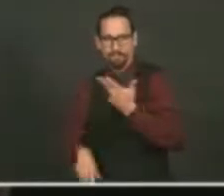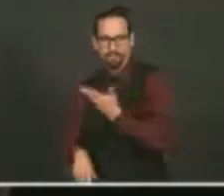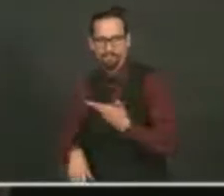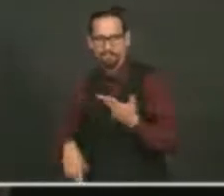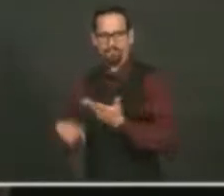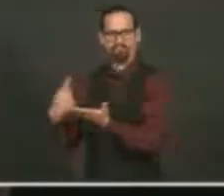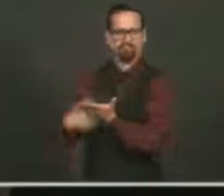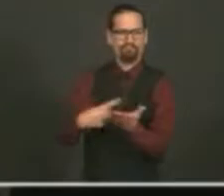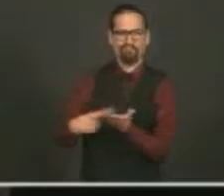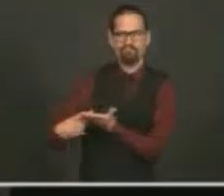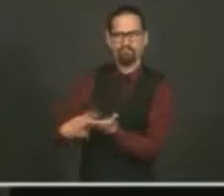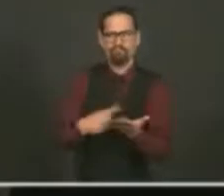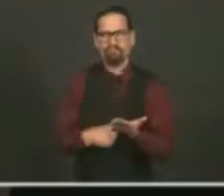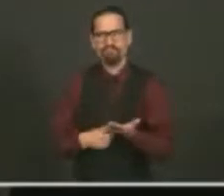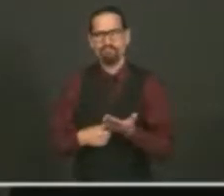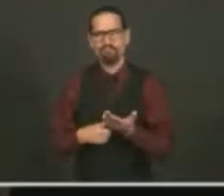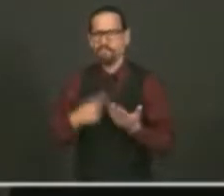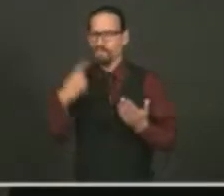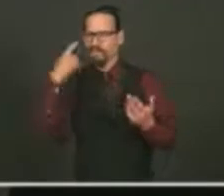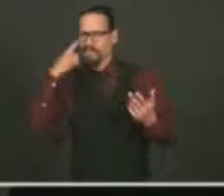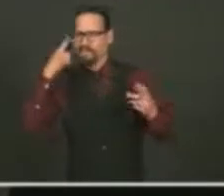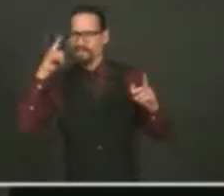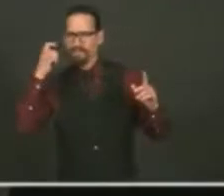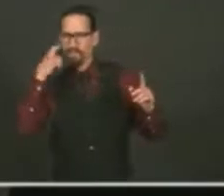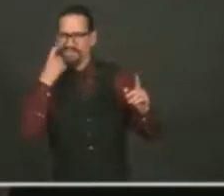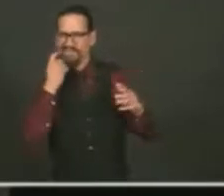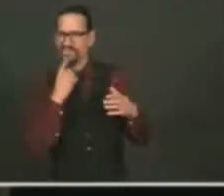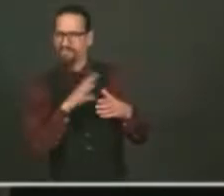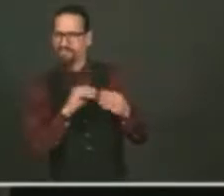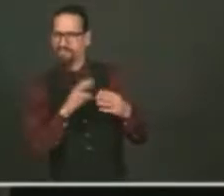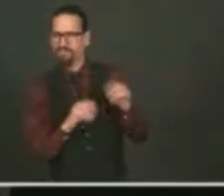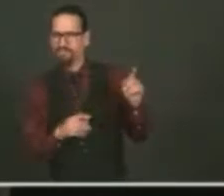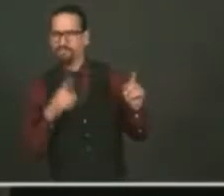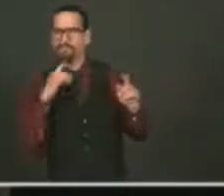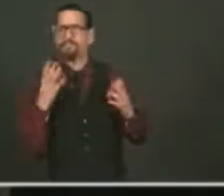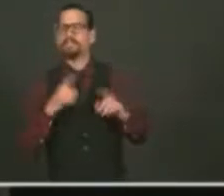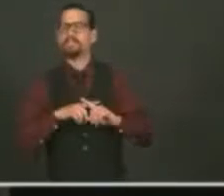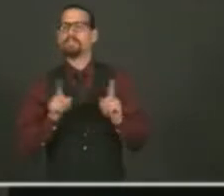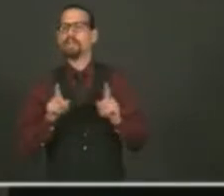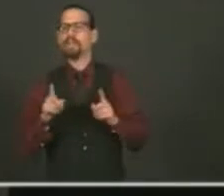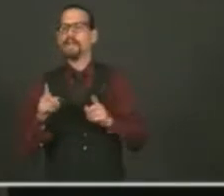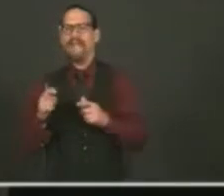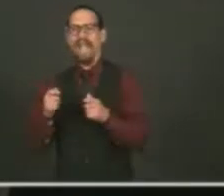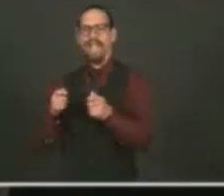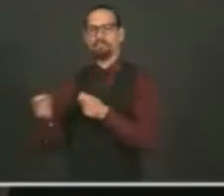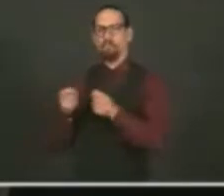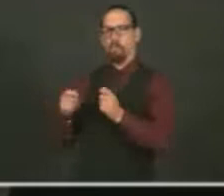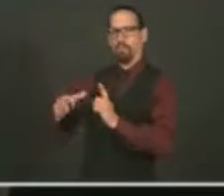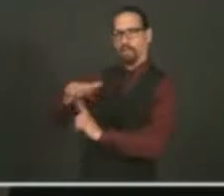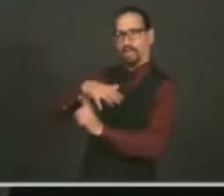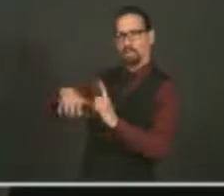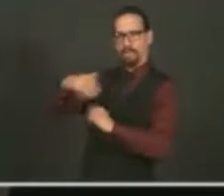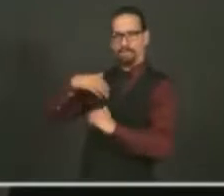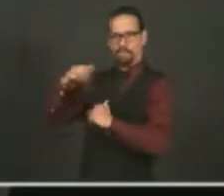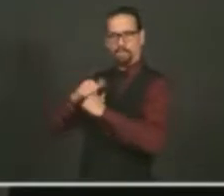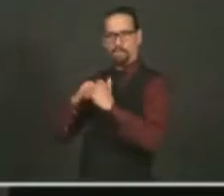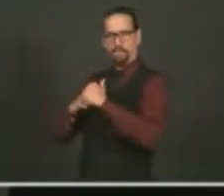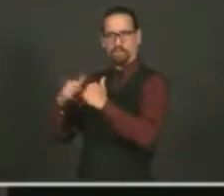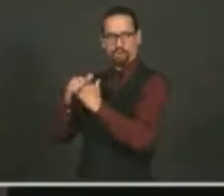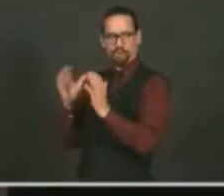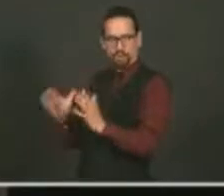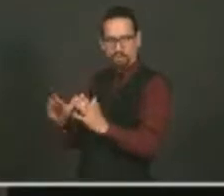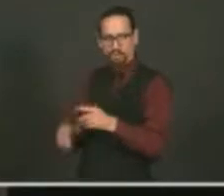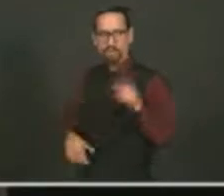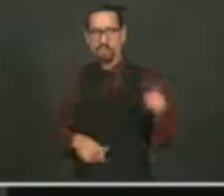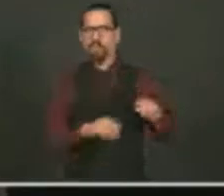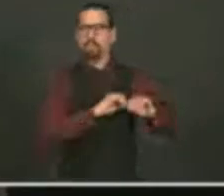it was from the governor, about the distinction between controlled and uncontrolled environments. That it's a controlled environment is something like a school